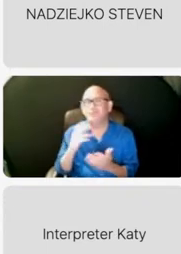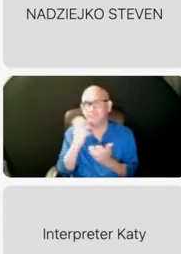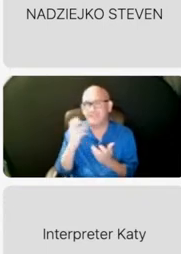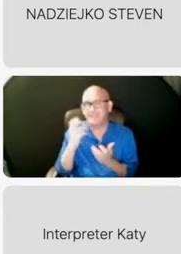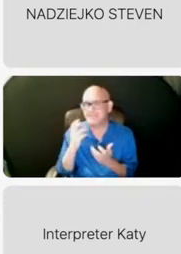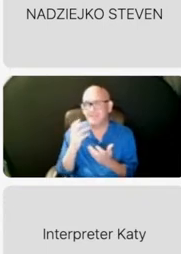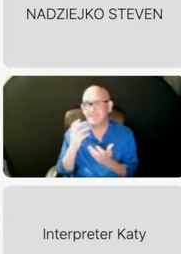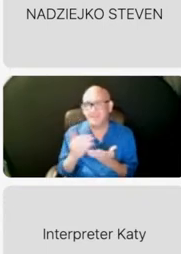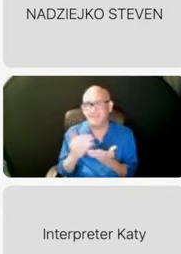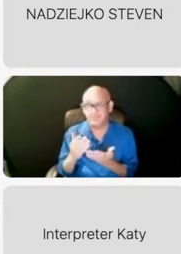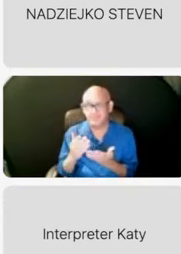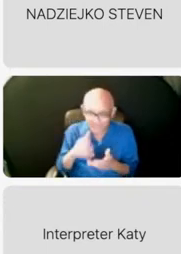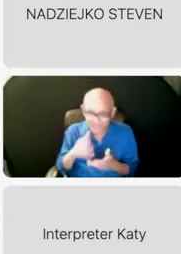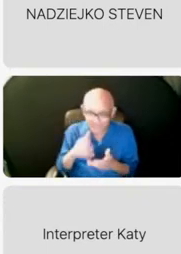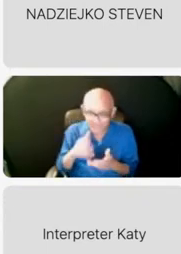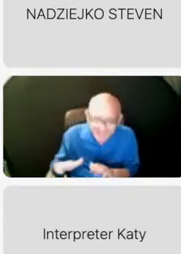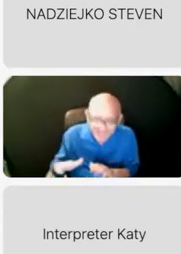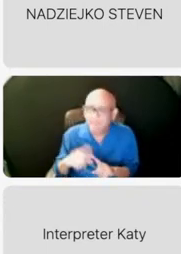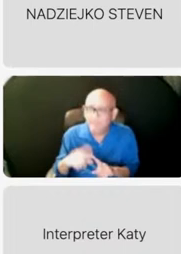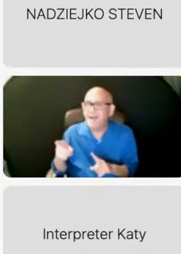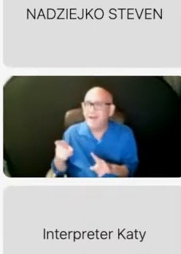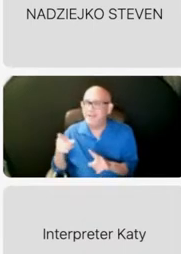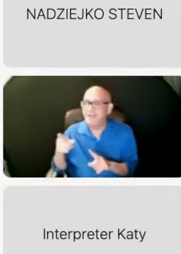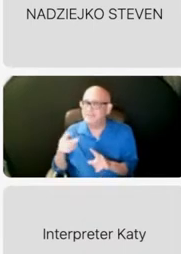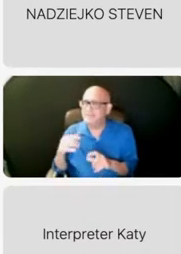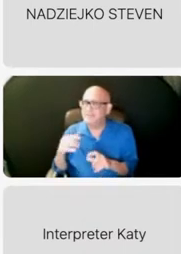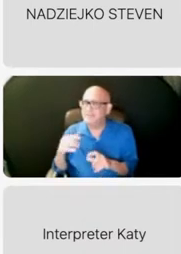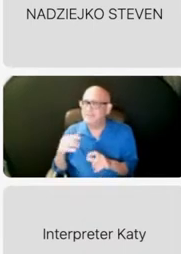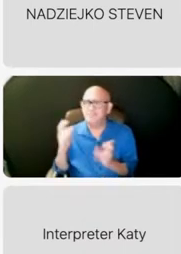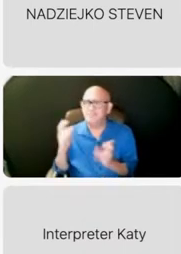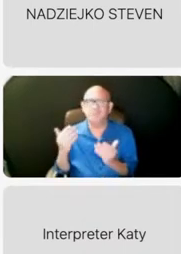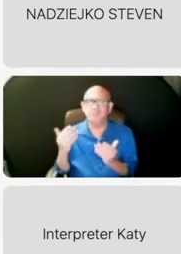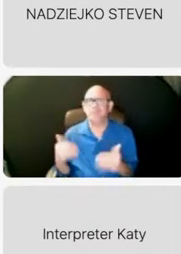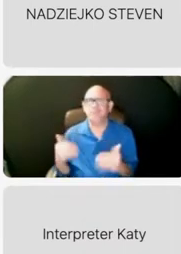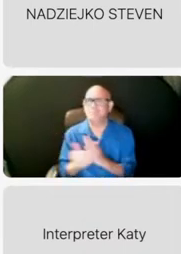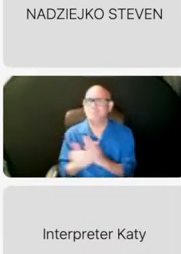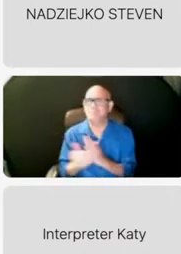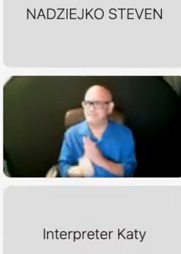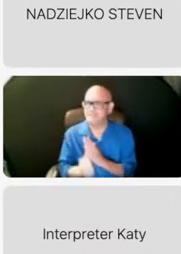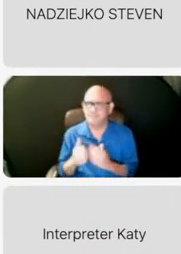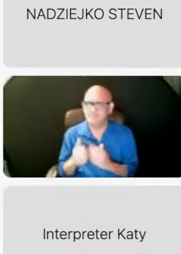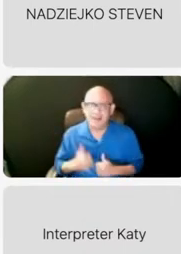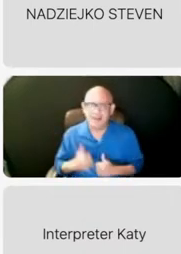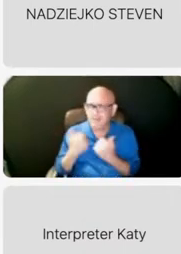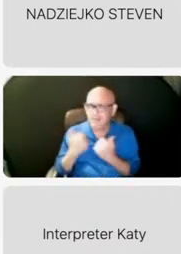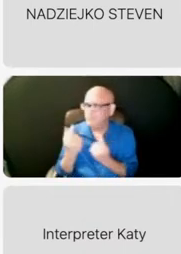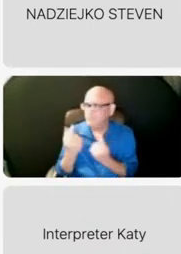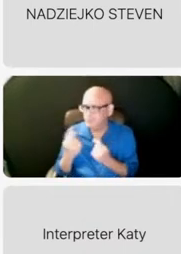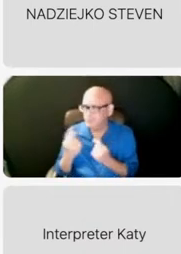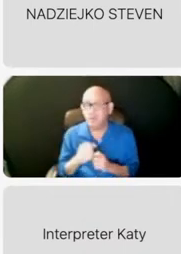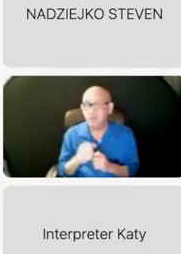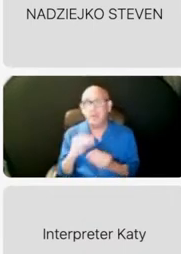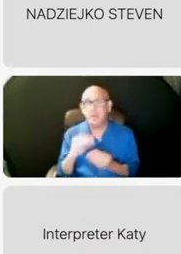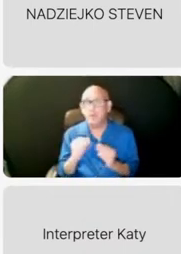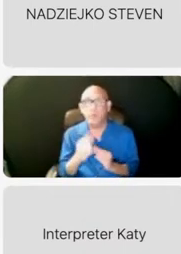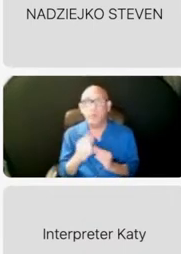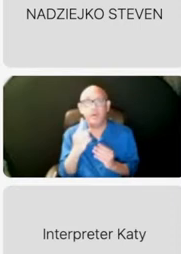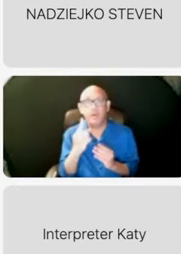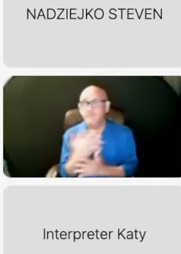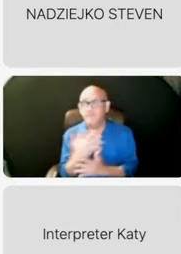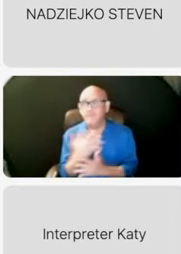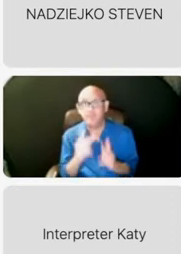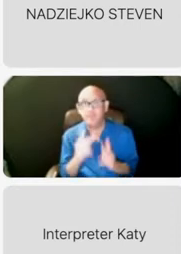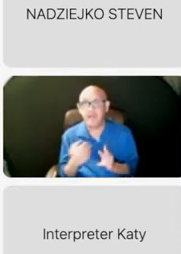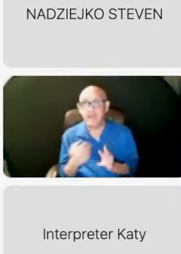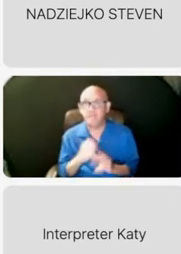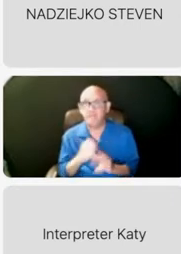you learn some amazing life skills in this class the number one fear people have is getting up and speaking